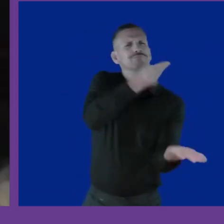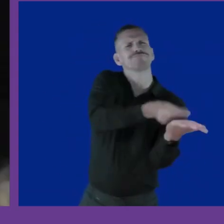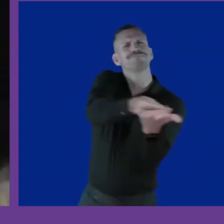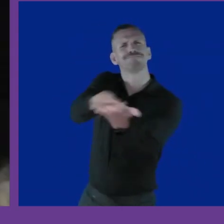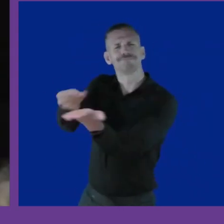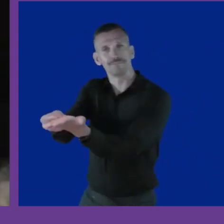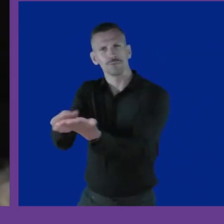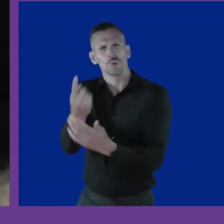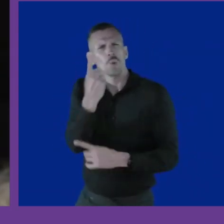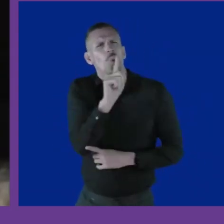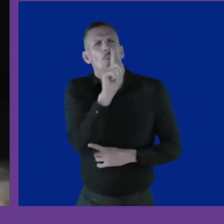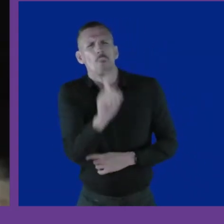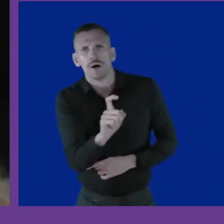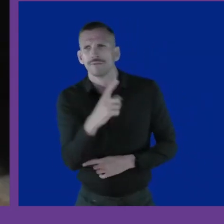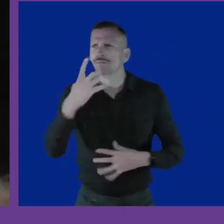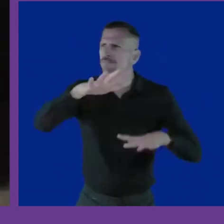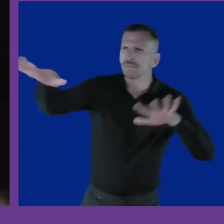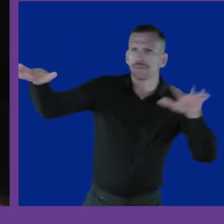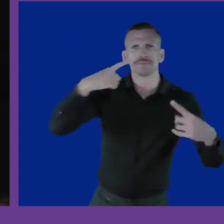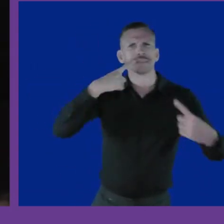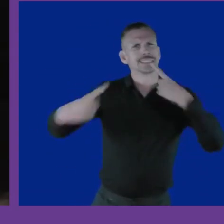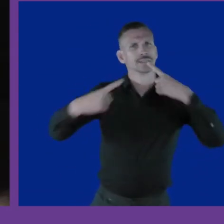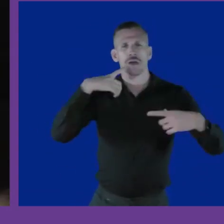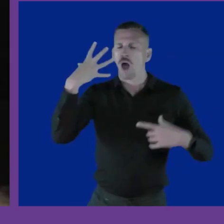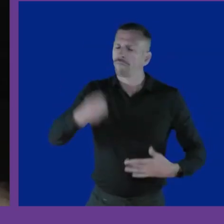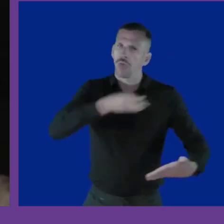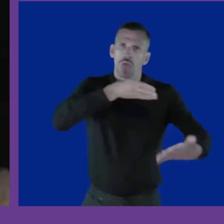came up quite often now during the morning. And